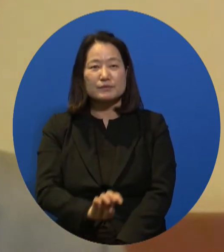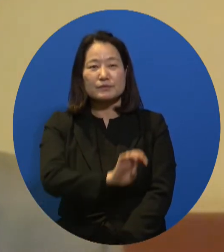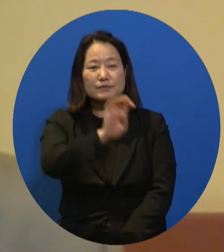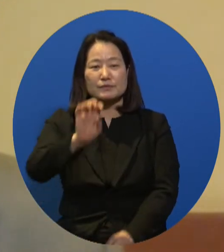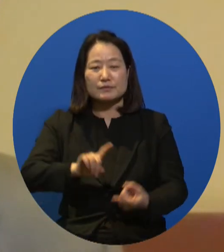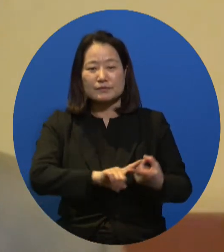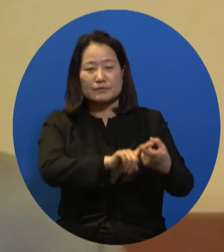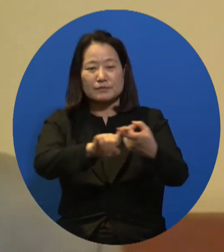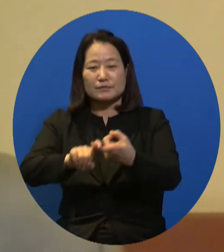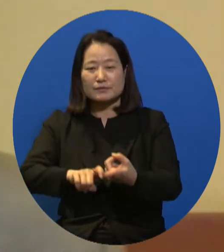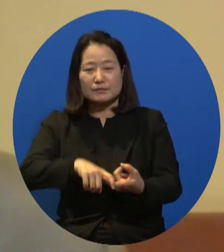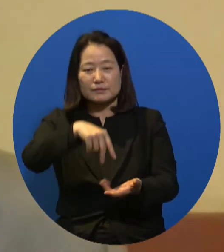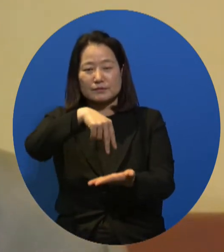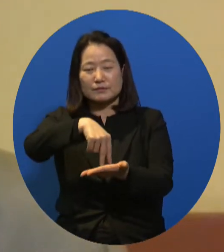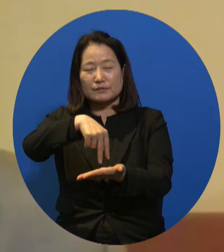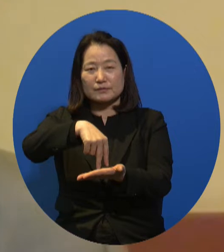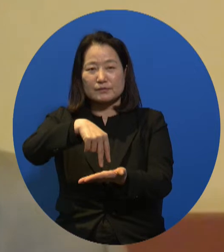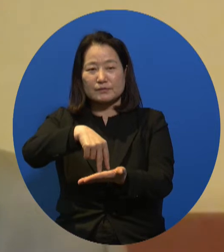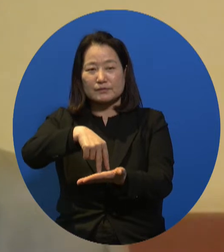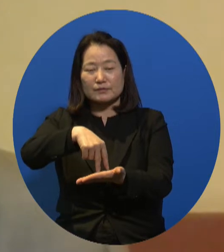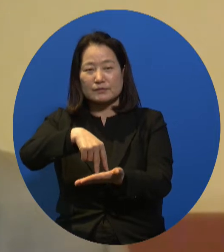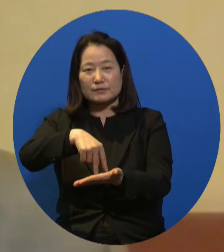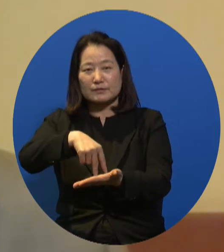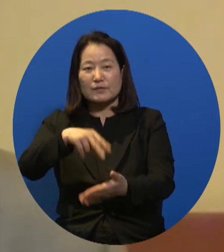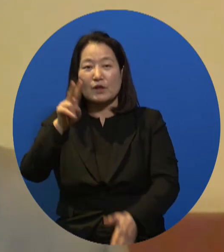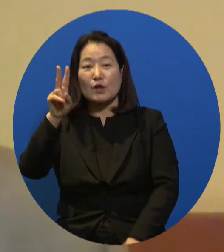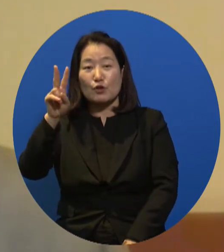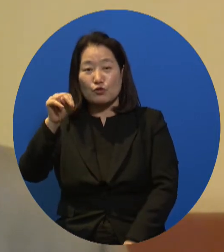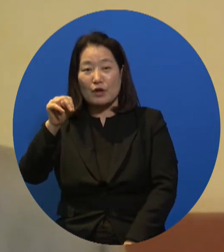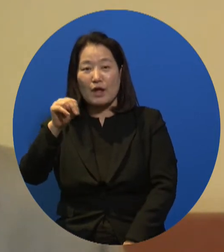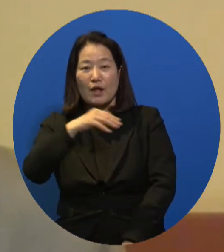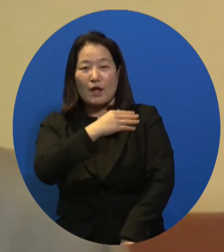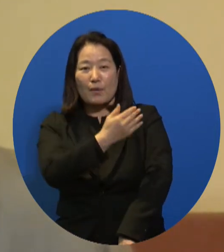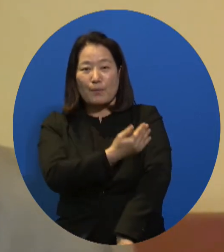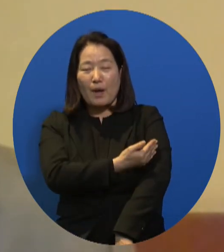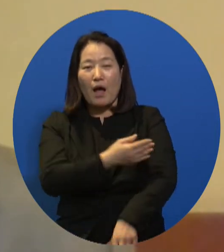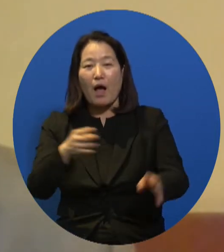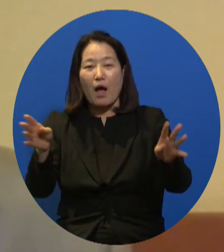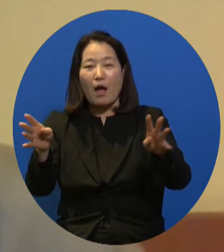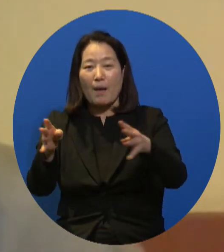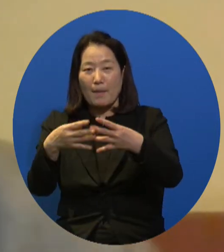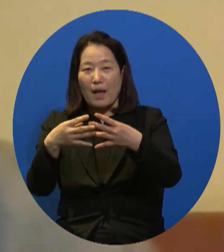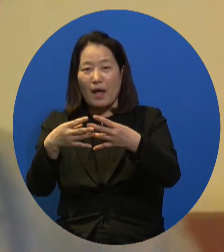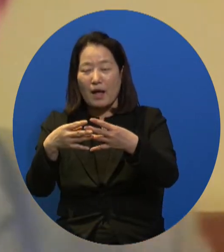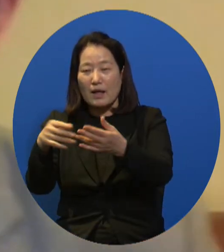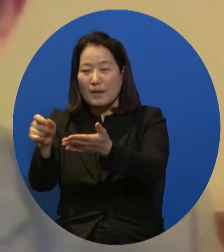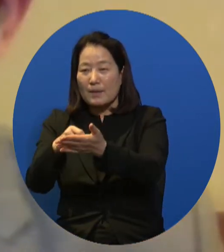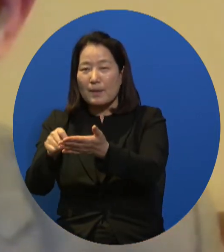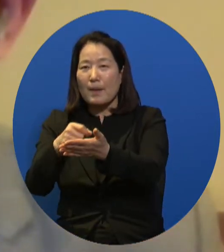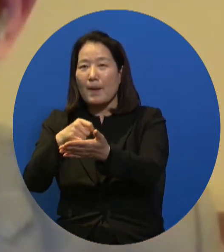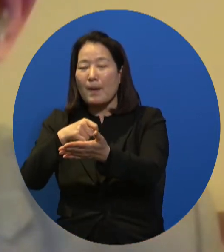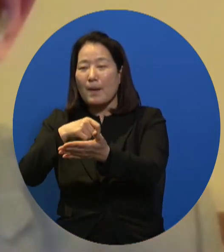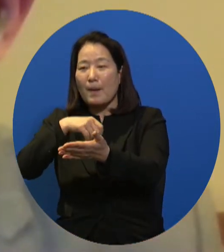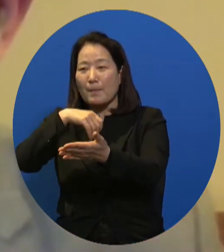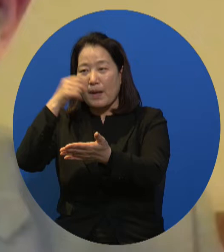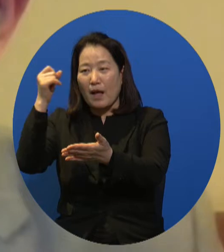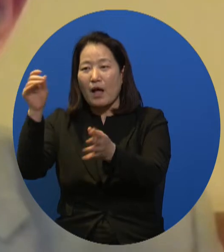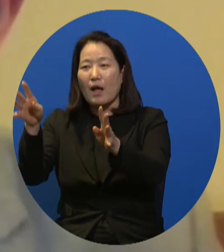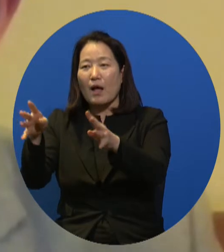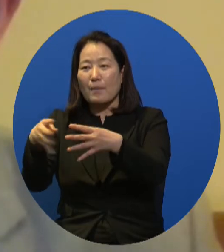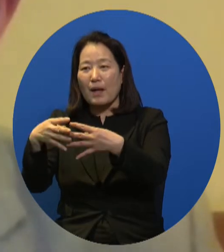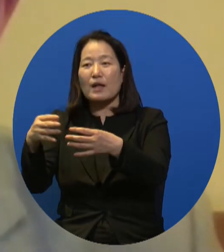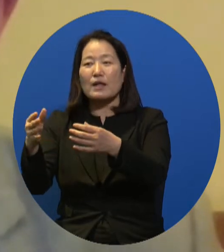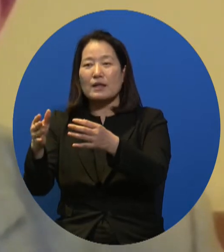Disabilities, and I believe that this issue will be taken up in a constructive dialogue soon with the Union.